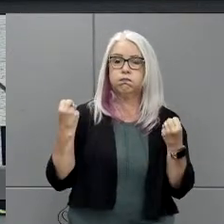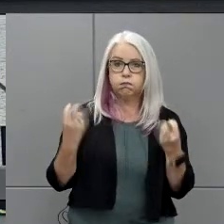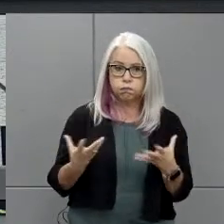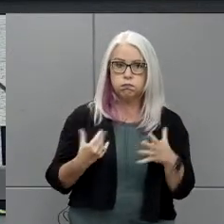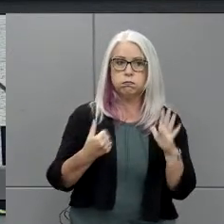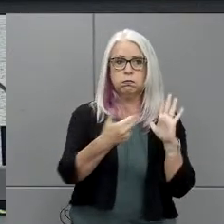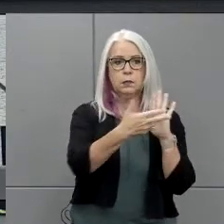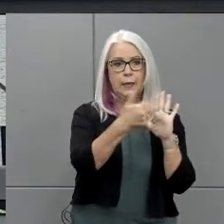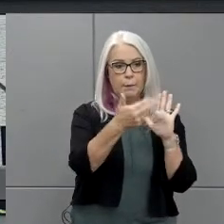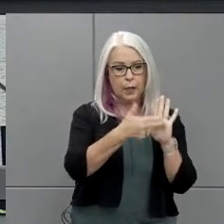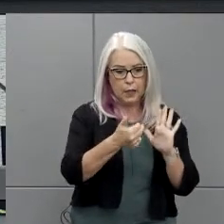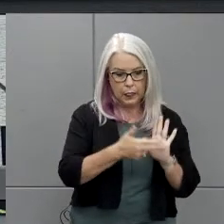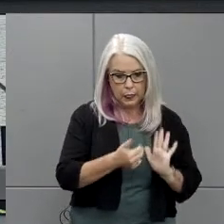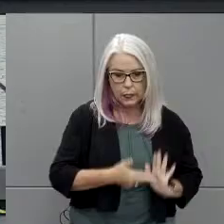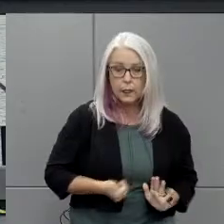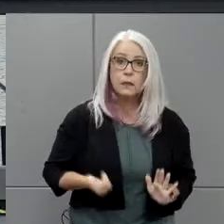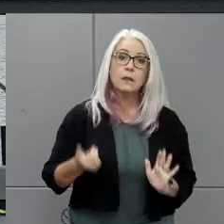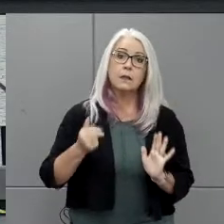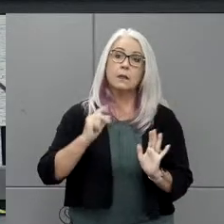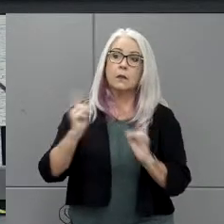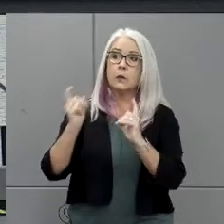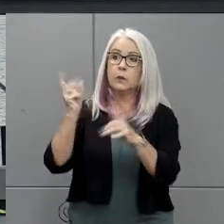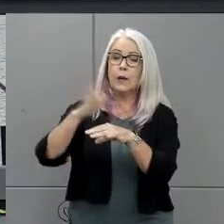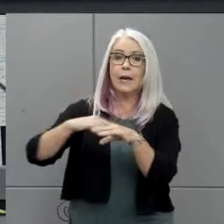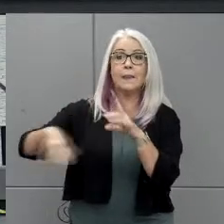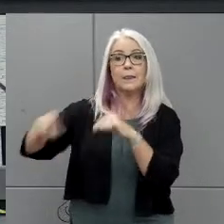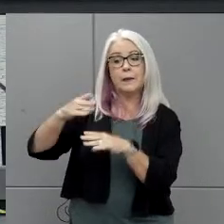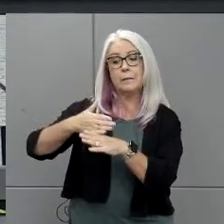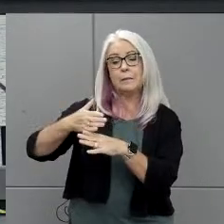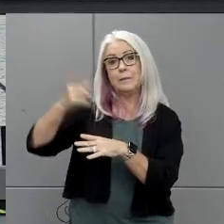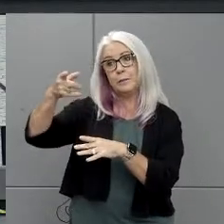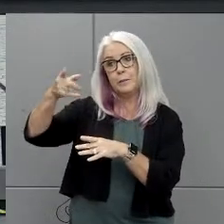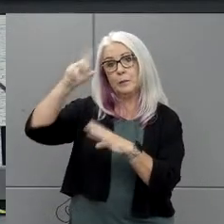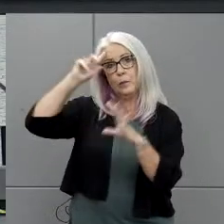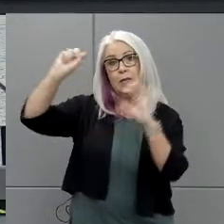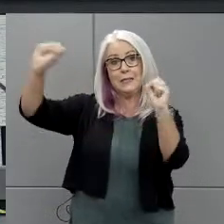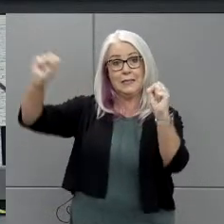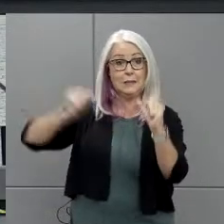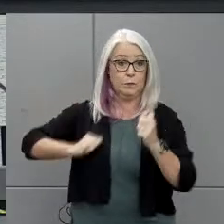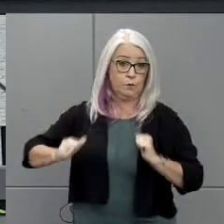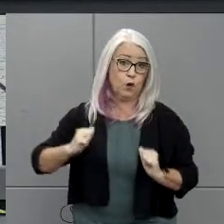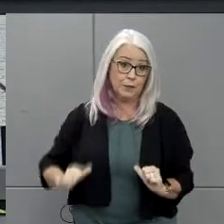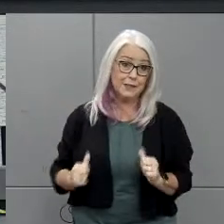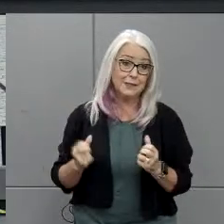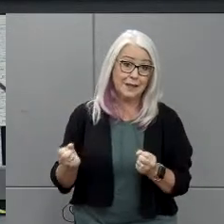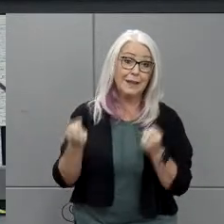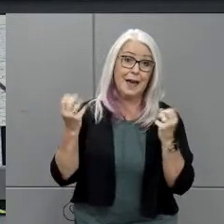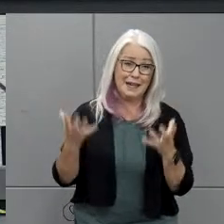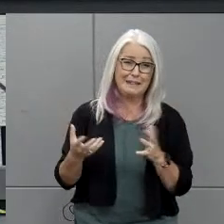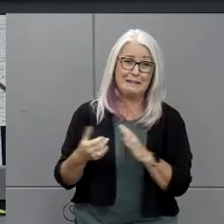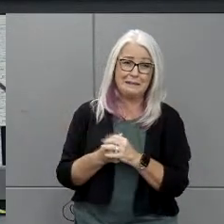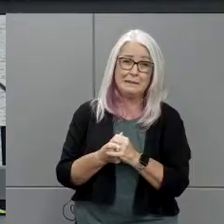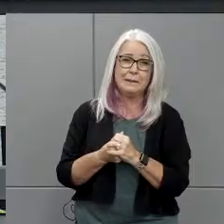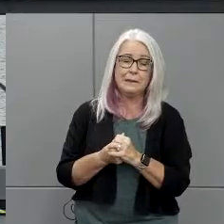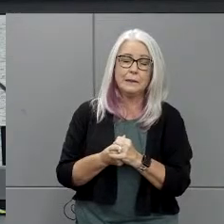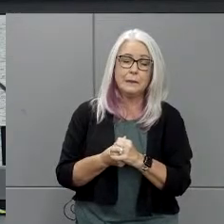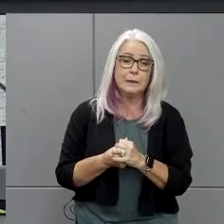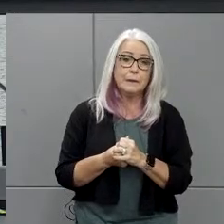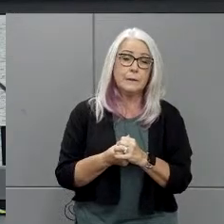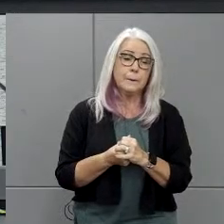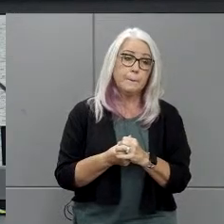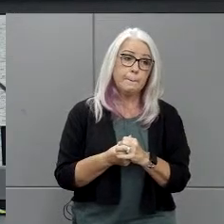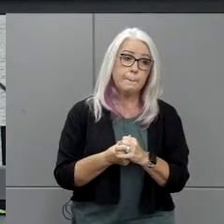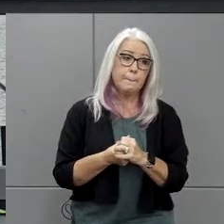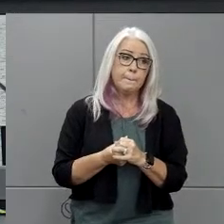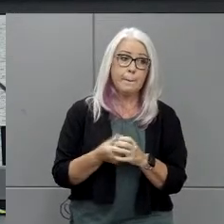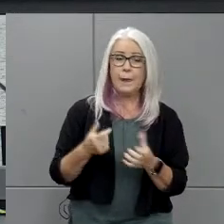labels that have been thrown on the interim president's performance as interim president. And